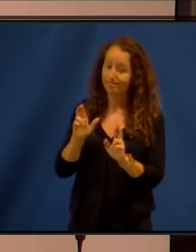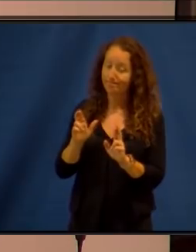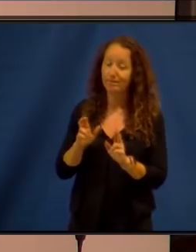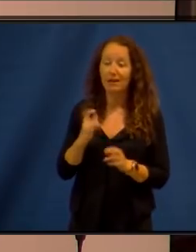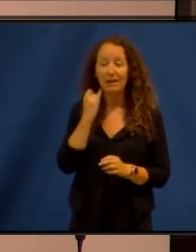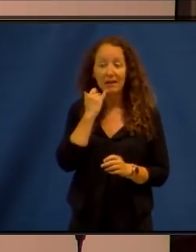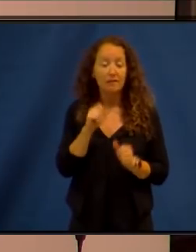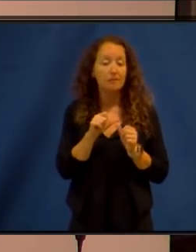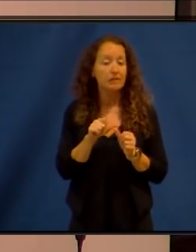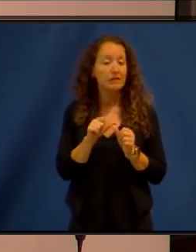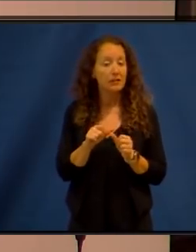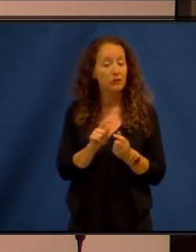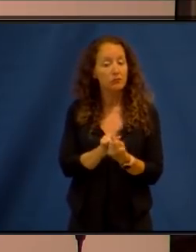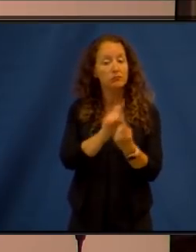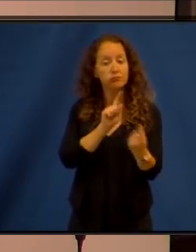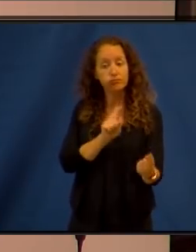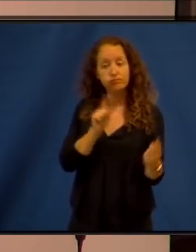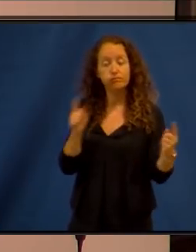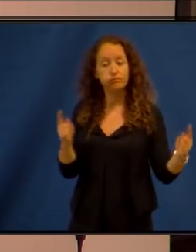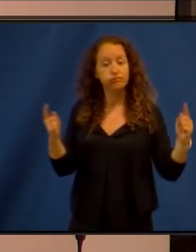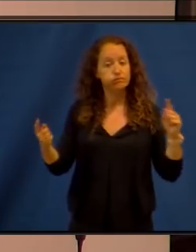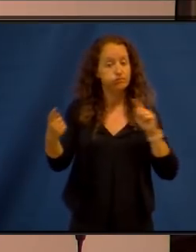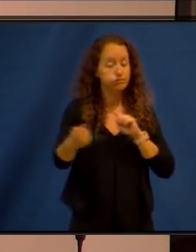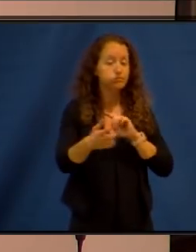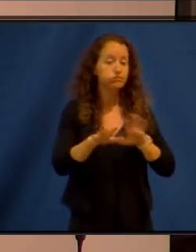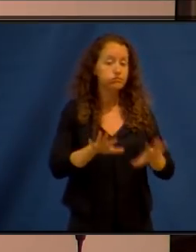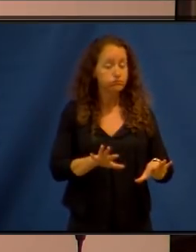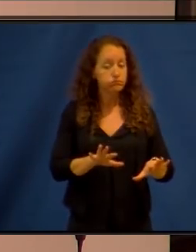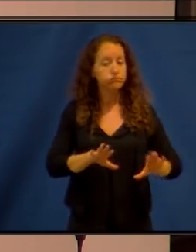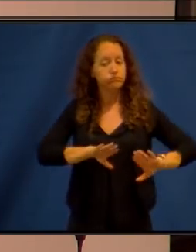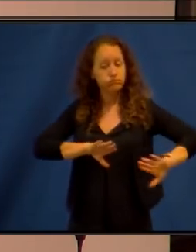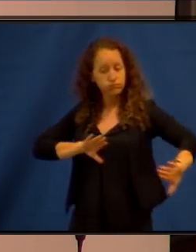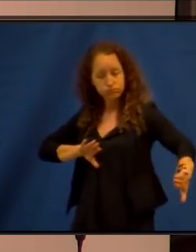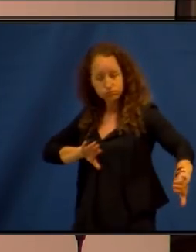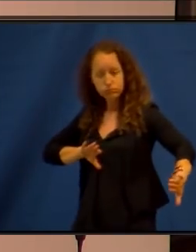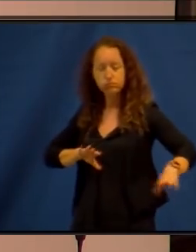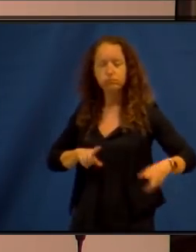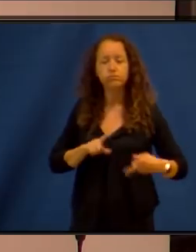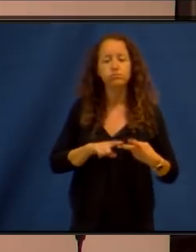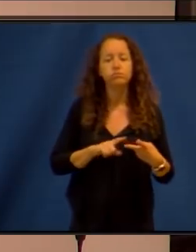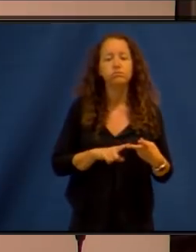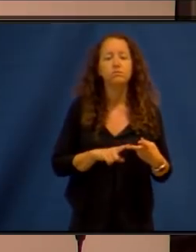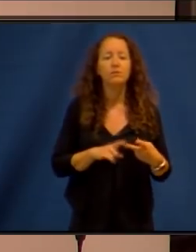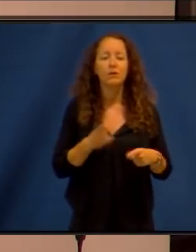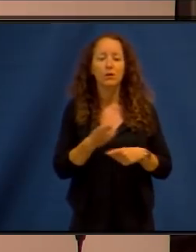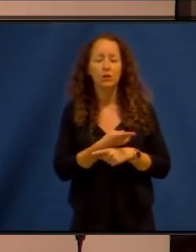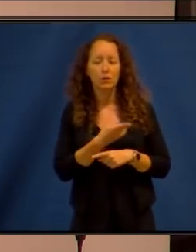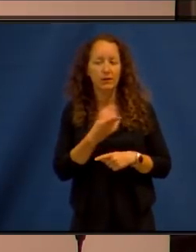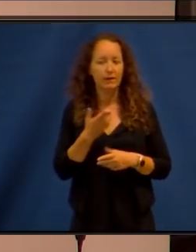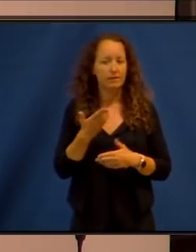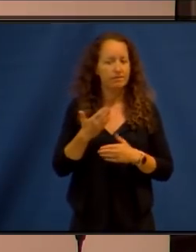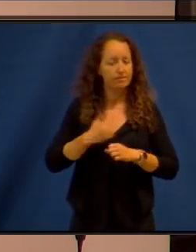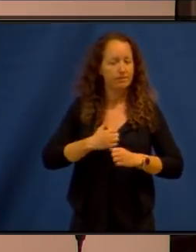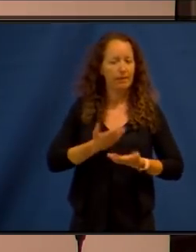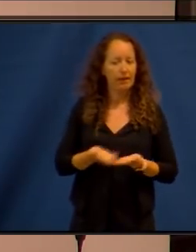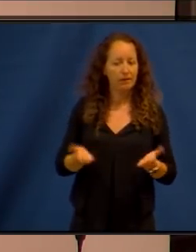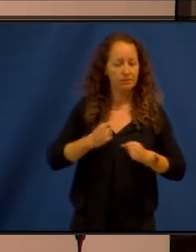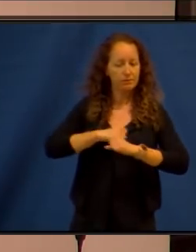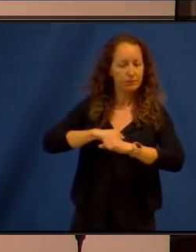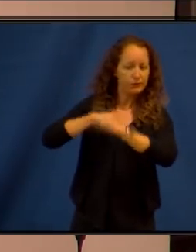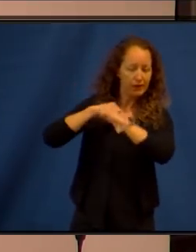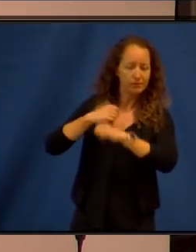we have been with some social distancing, physical distancing, and using all of the preventative steps that we have available to us,